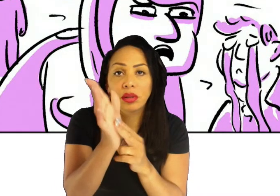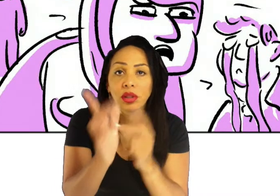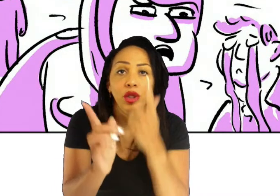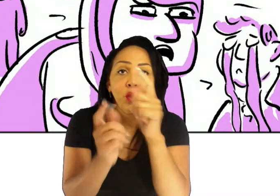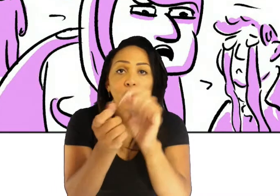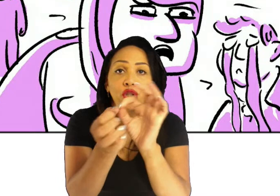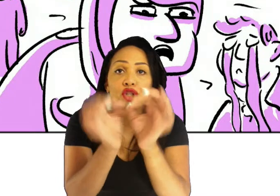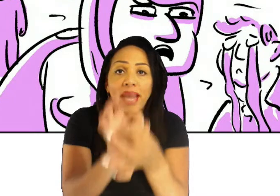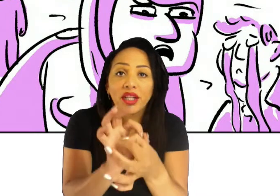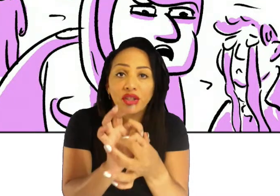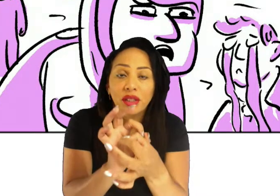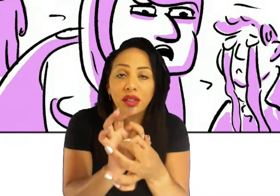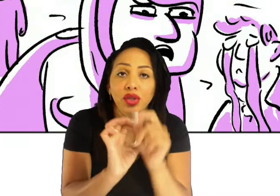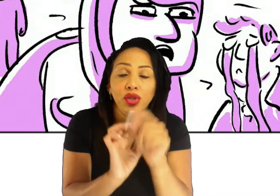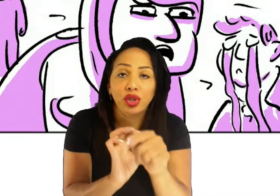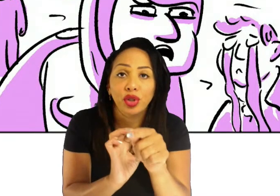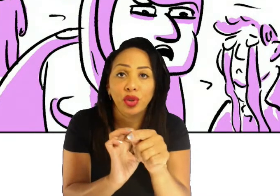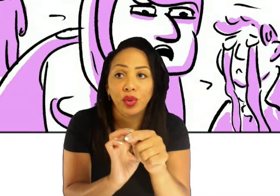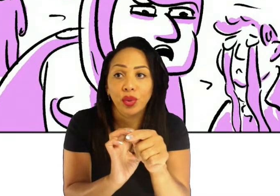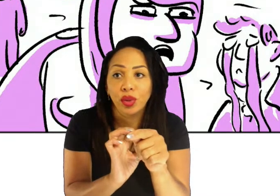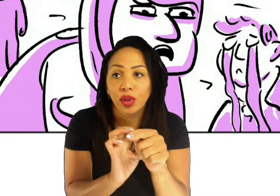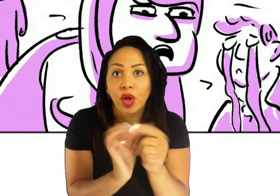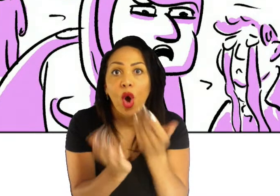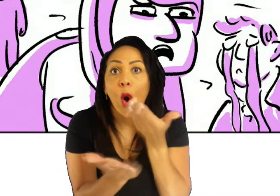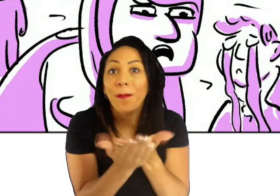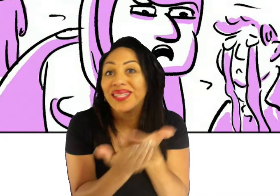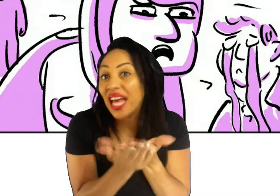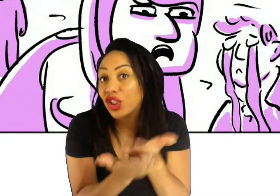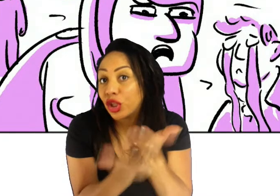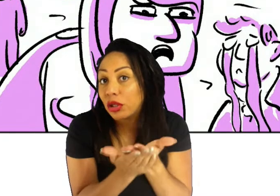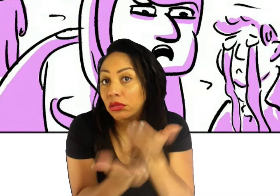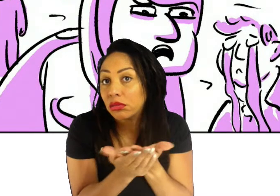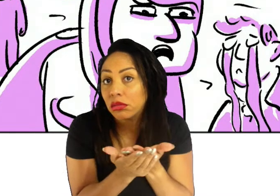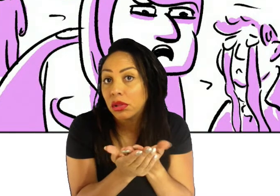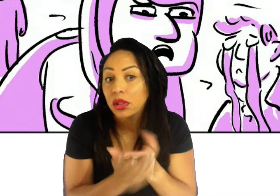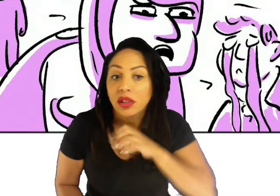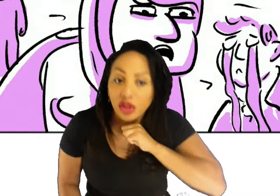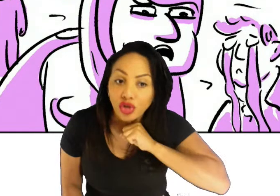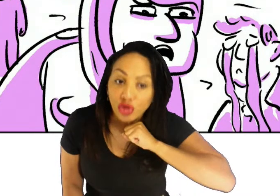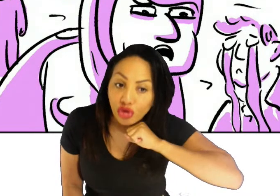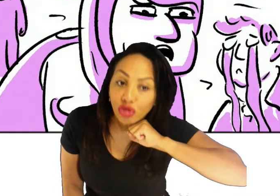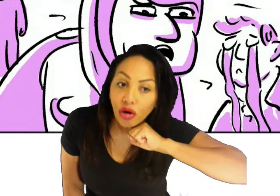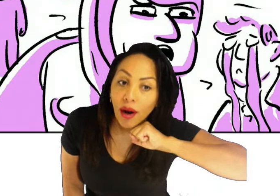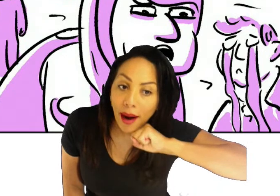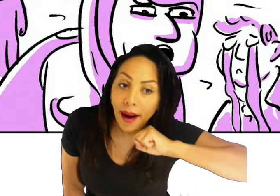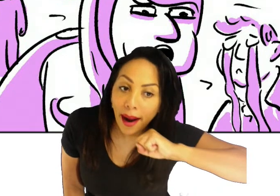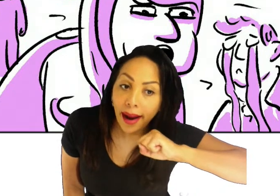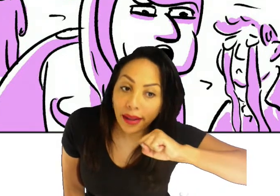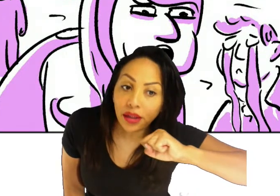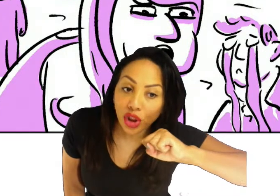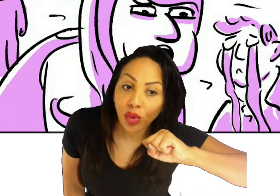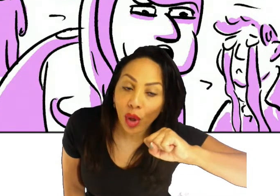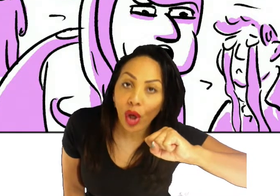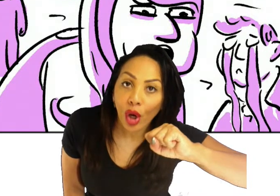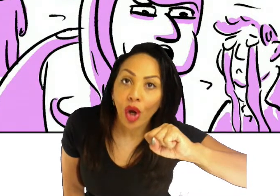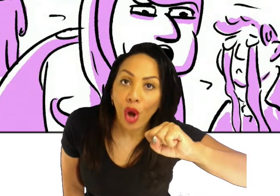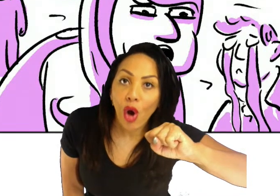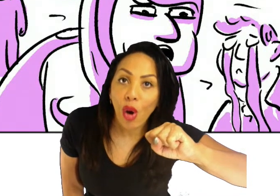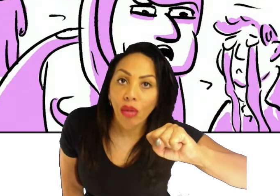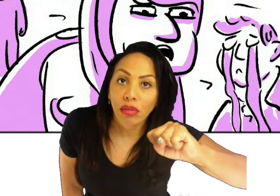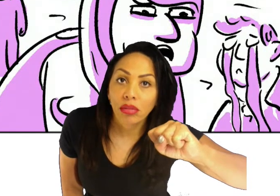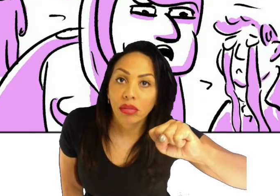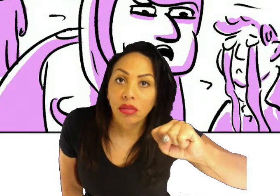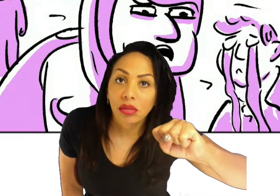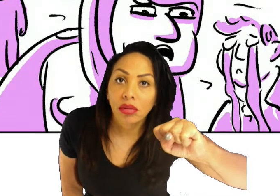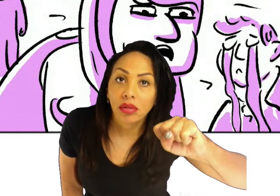an all-encompassing obsession that drags you along and keeps you going despite the